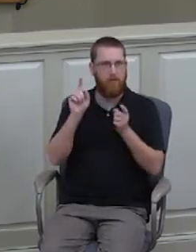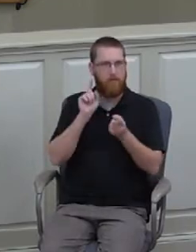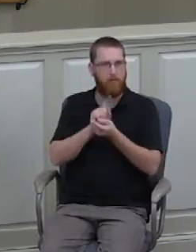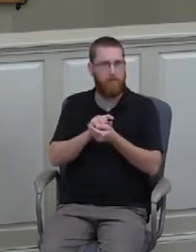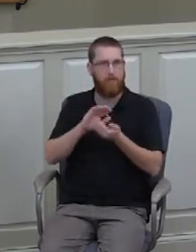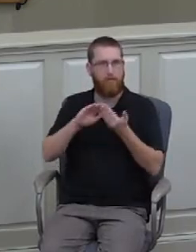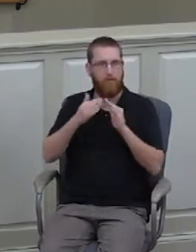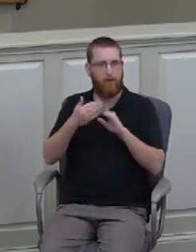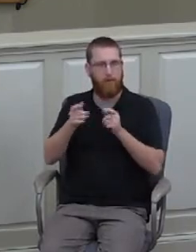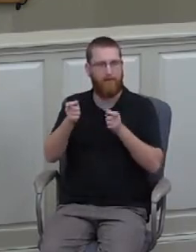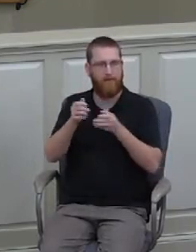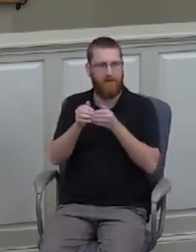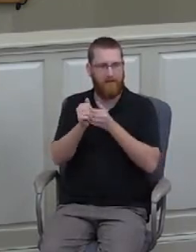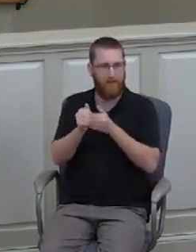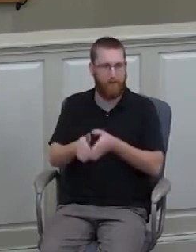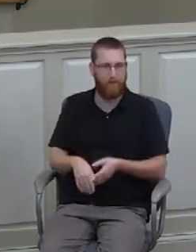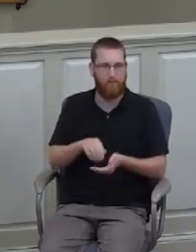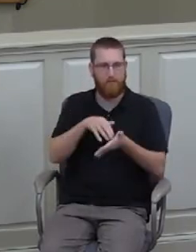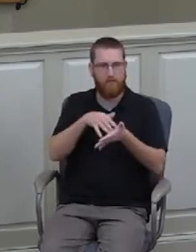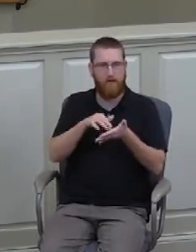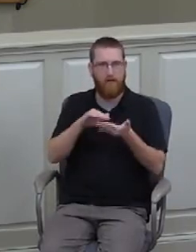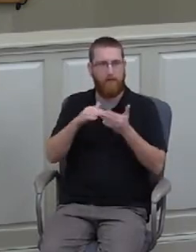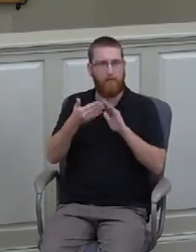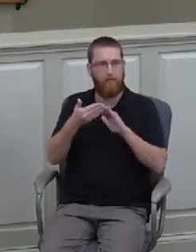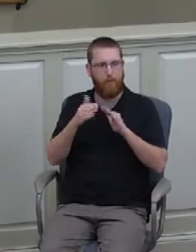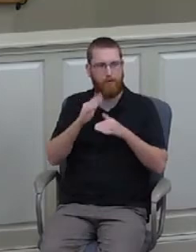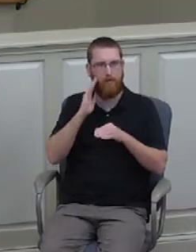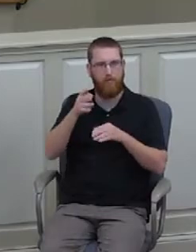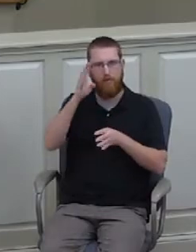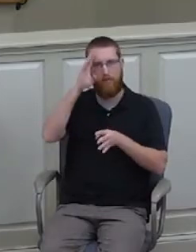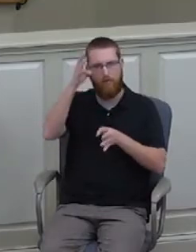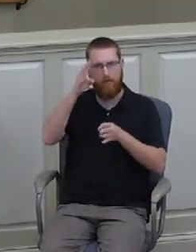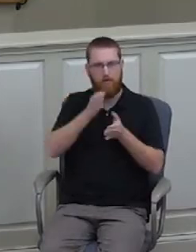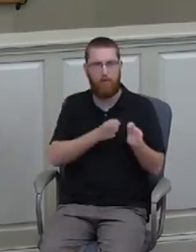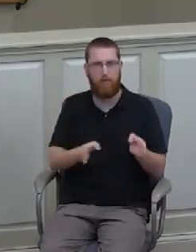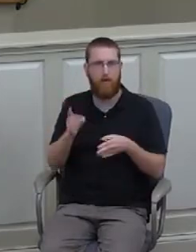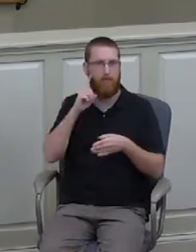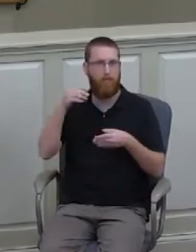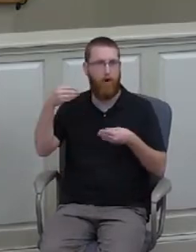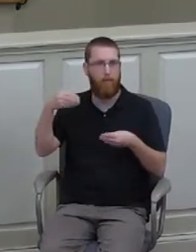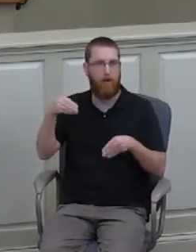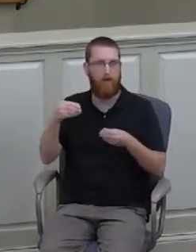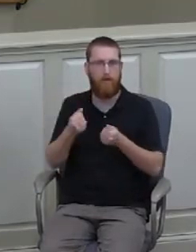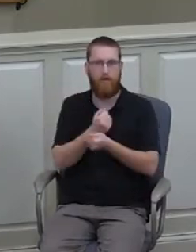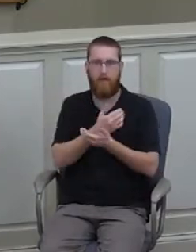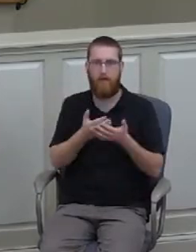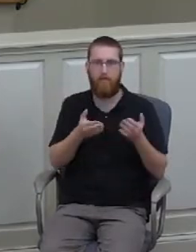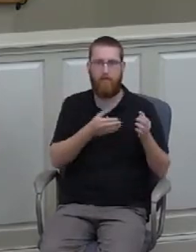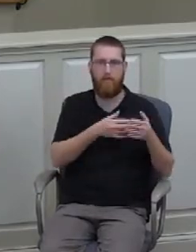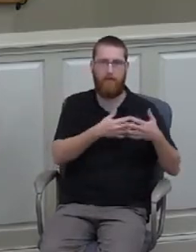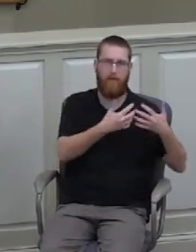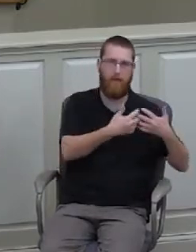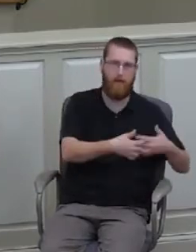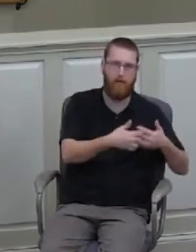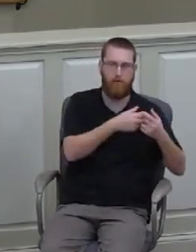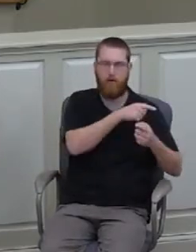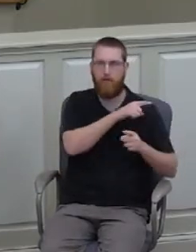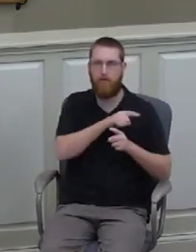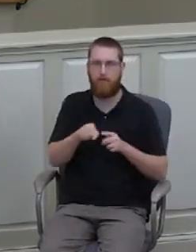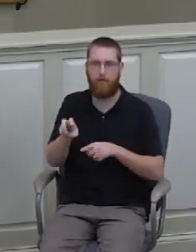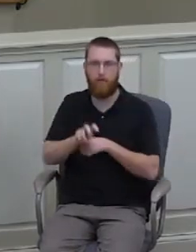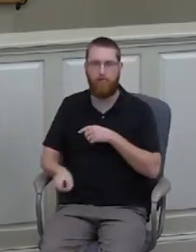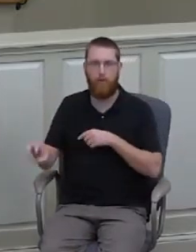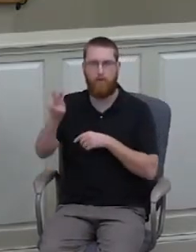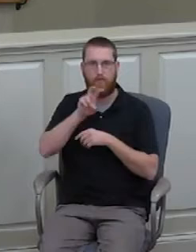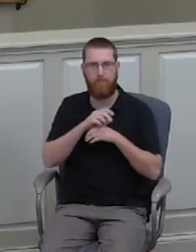leaders, study the community, and come up with a plan for marketing everything from industry to tourist